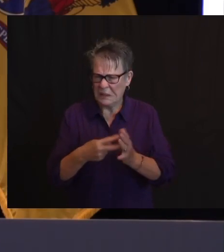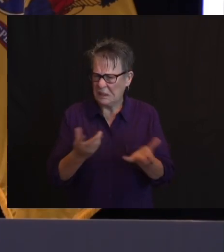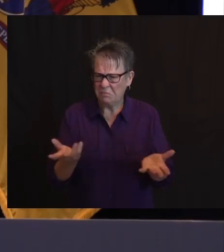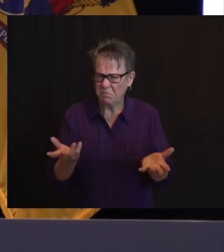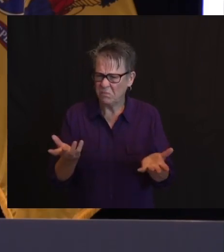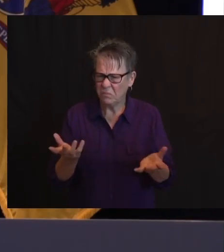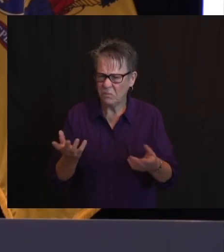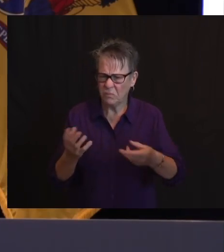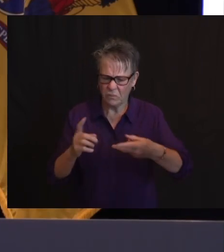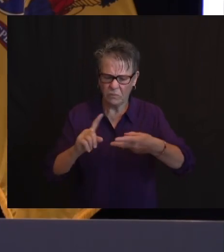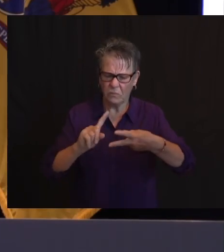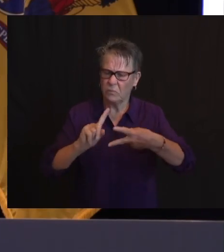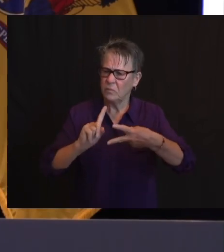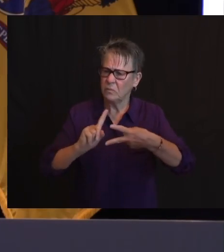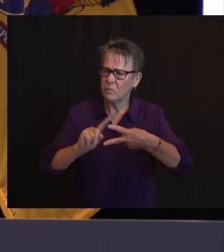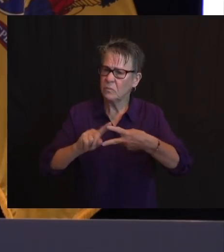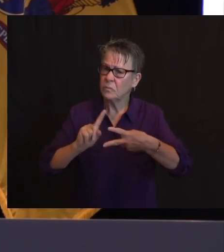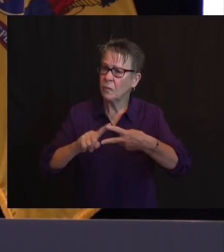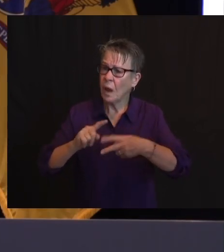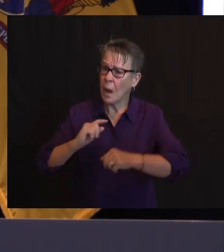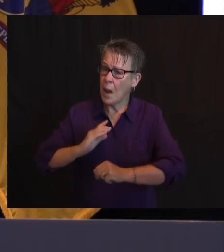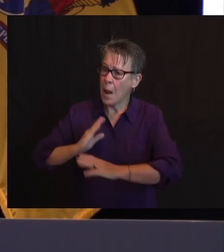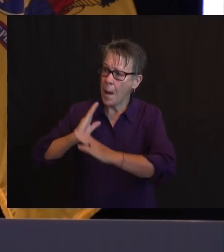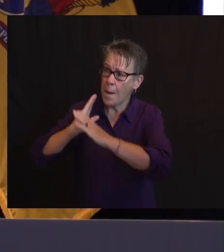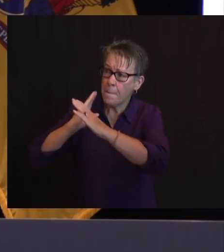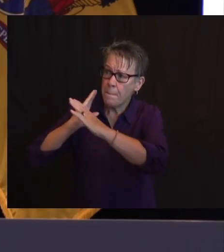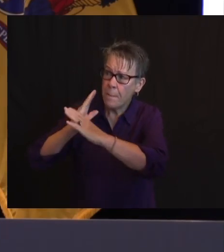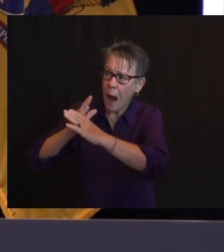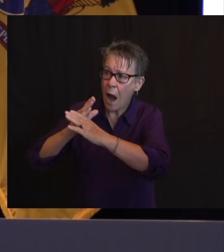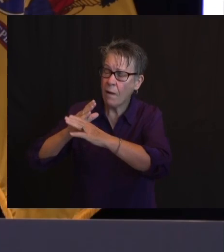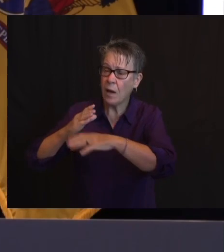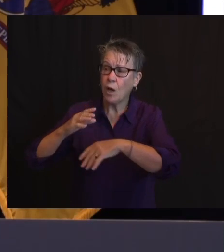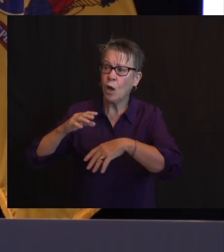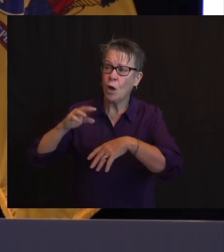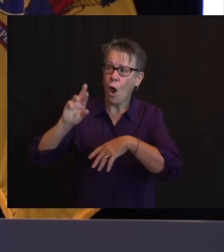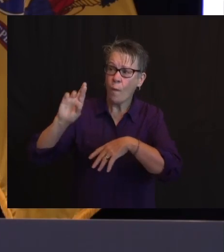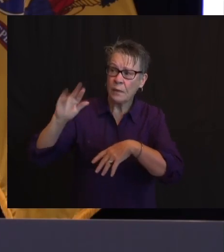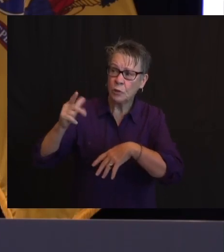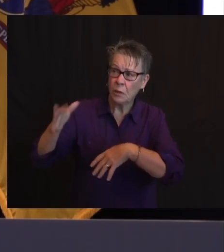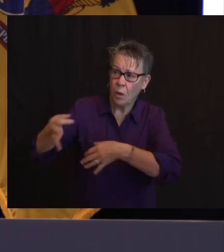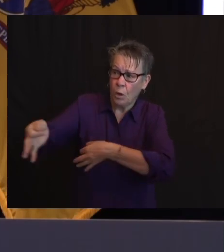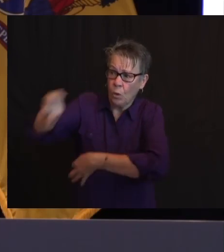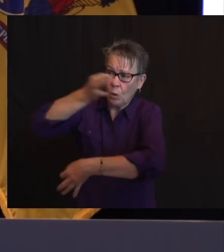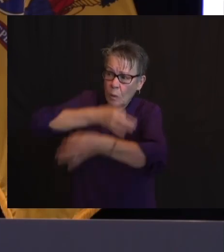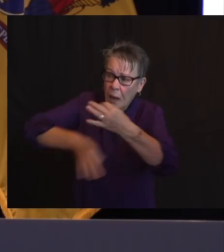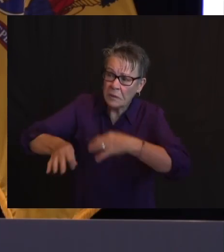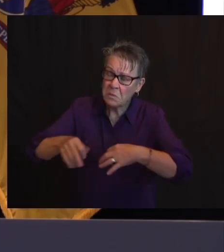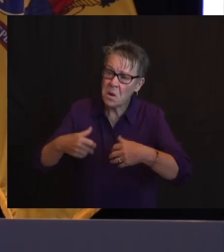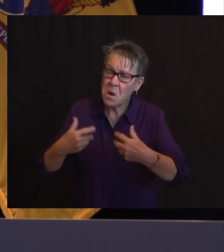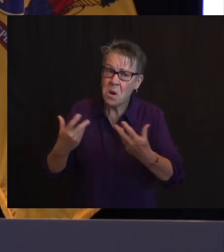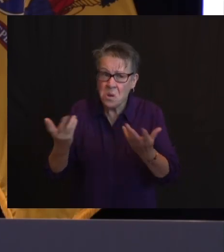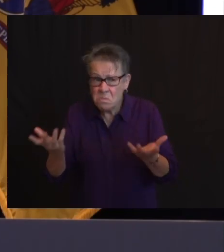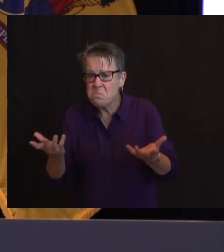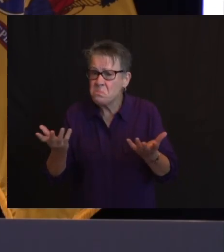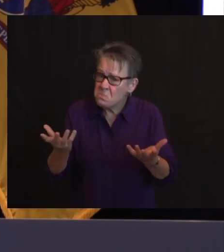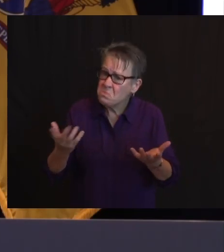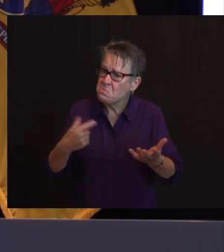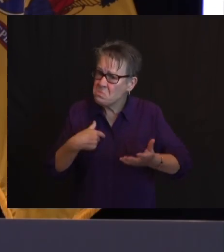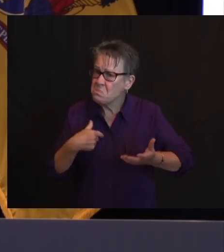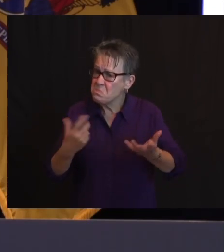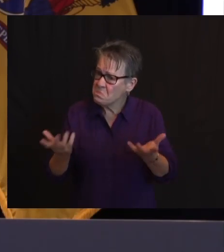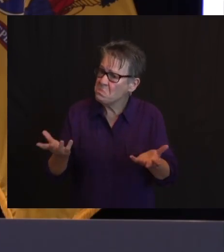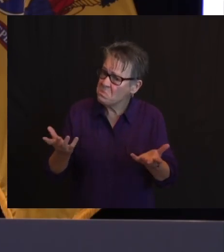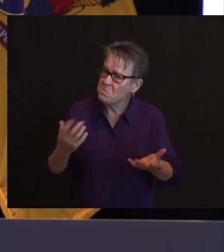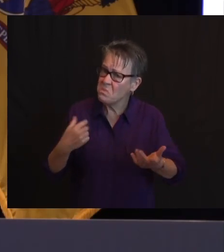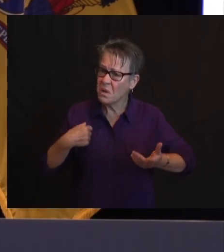judicial appointments in the last year. I have tended to be, so I don't want to speak out of both sides of my mouth, but I was pretty clear and on the